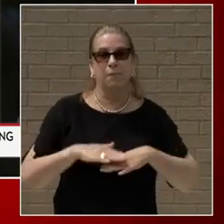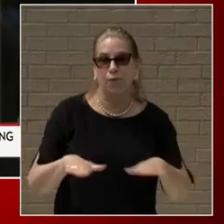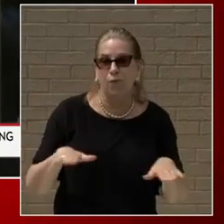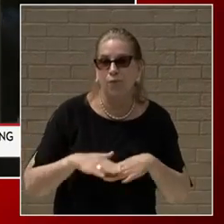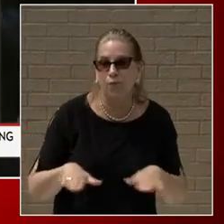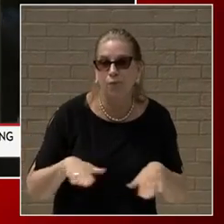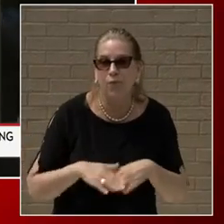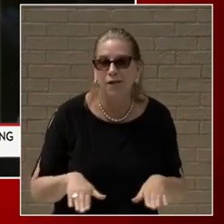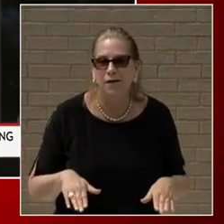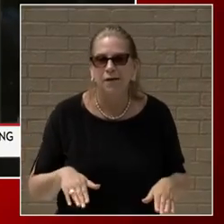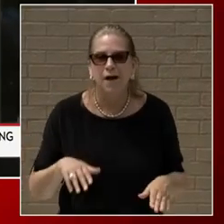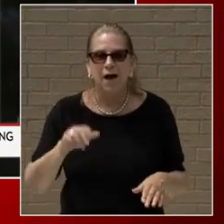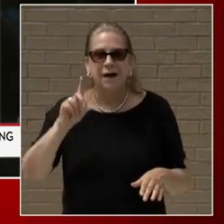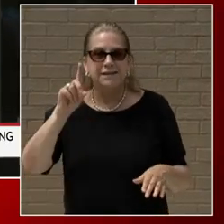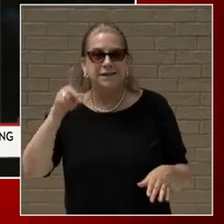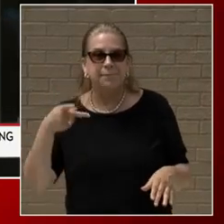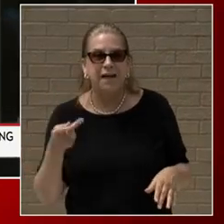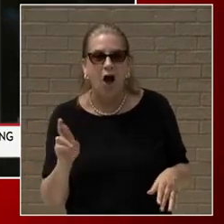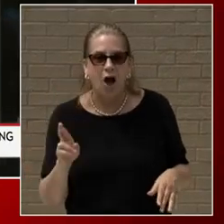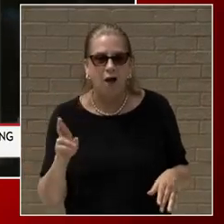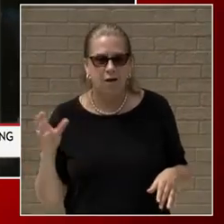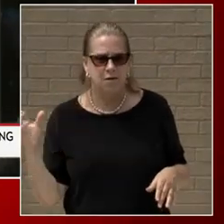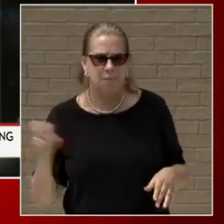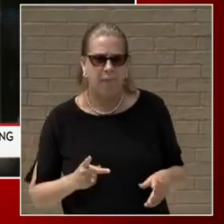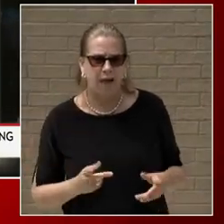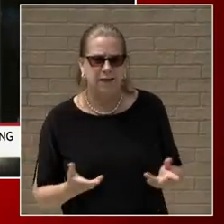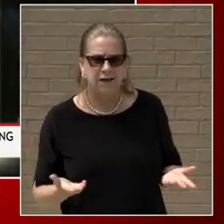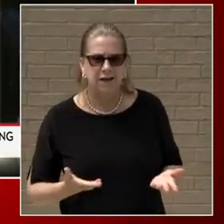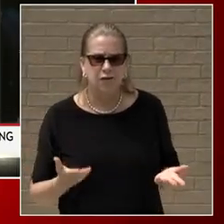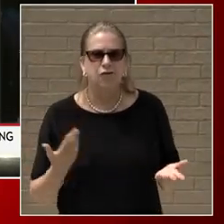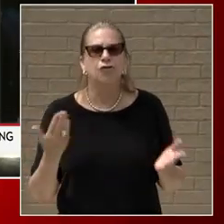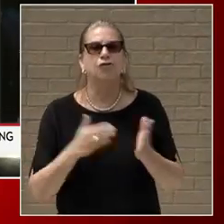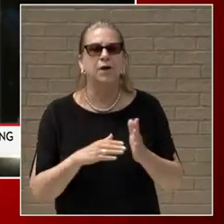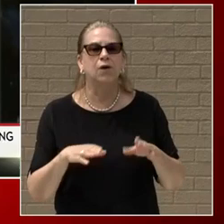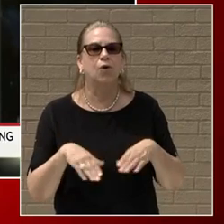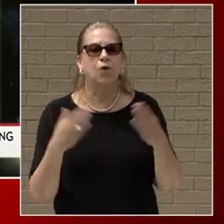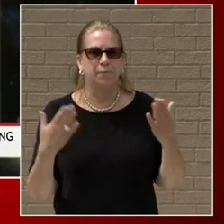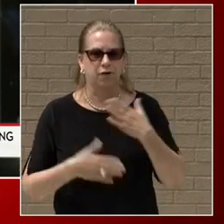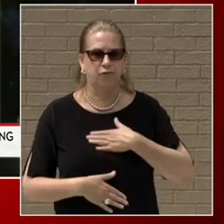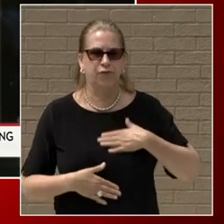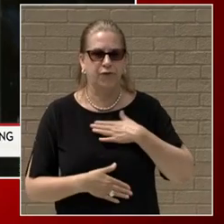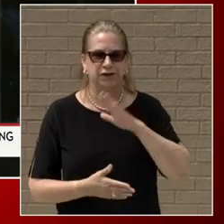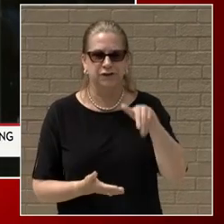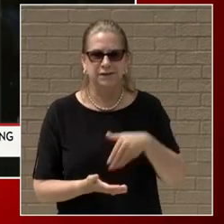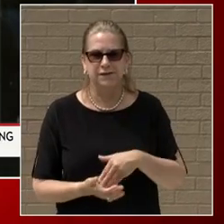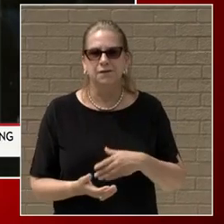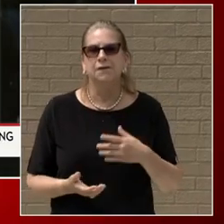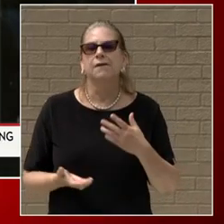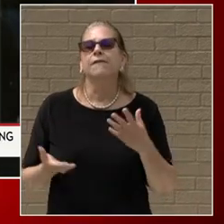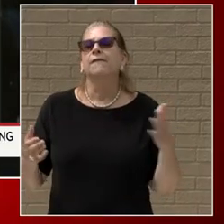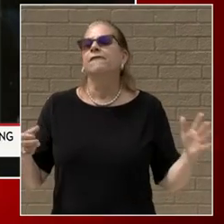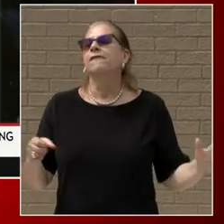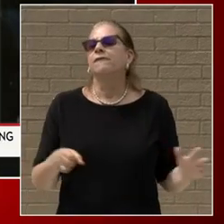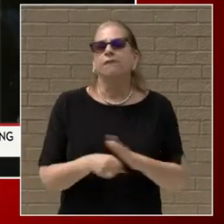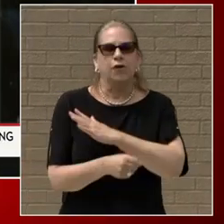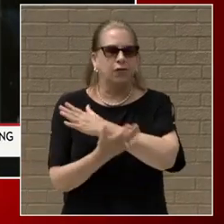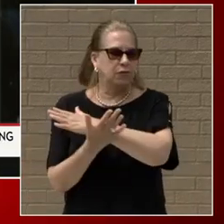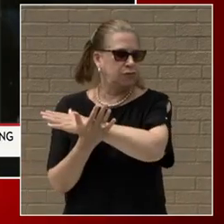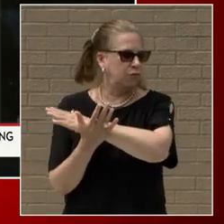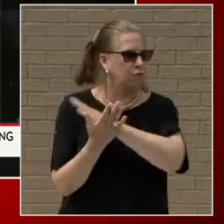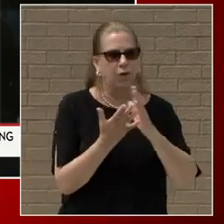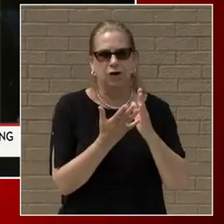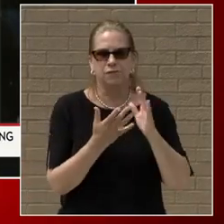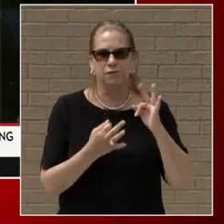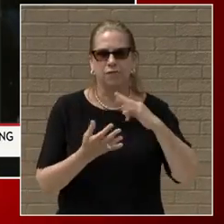At DPR, getting back to summer means reopening our recreation centers, offering a full roster of programs, both in-person and